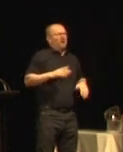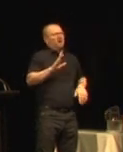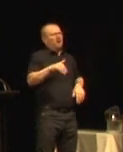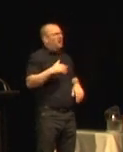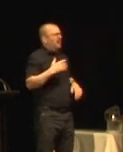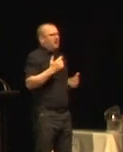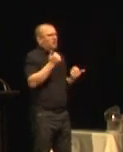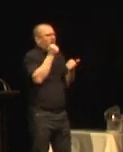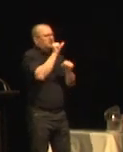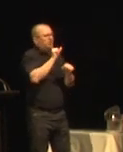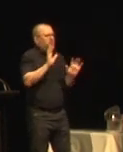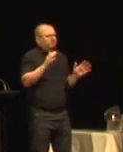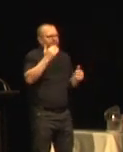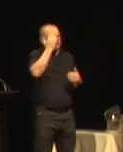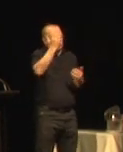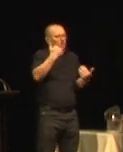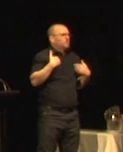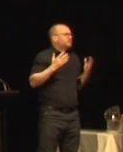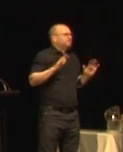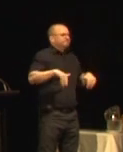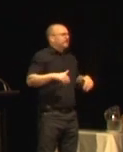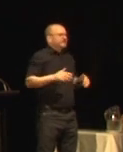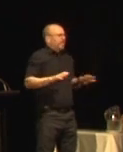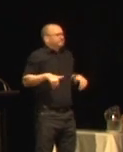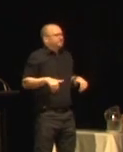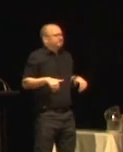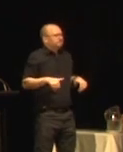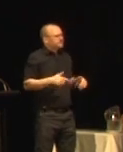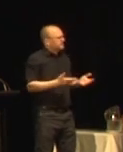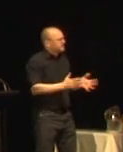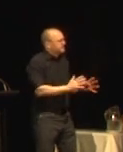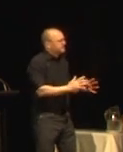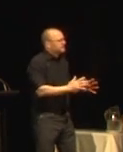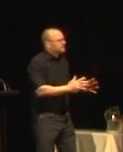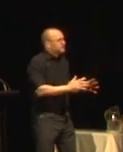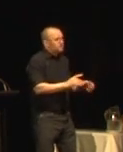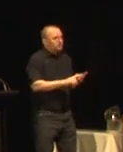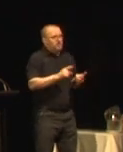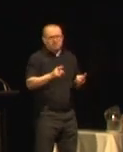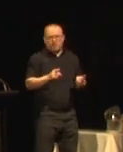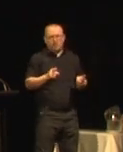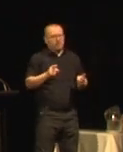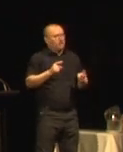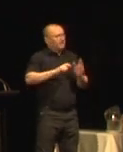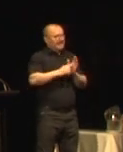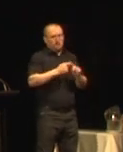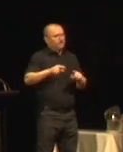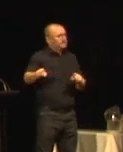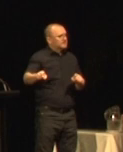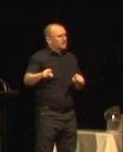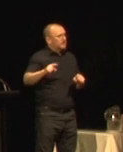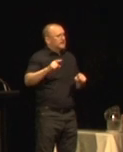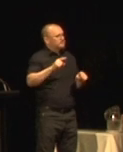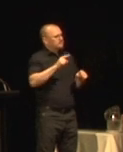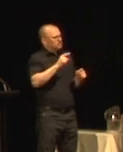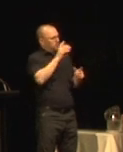scissors, about a personal story, is that it's leveling. Everyone's an expert. Every 10-year-old kid on Minecraft knows